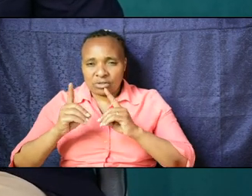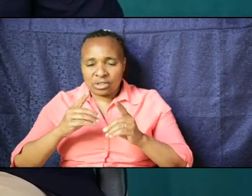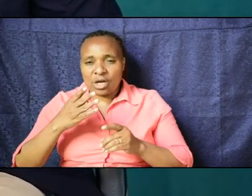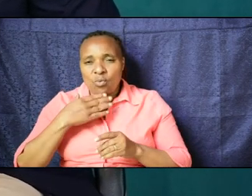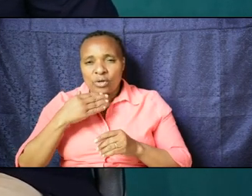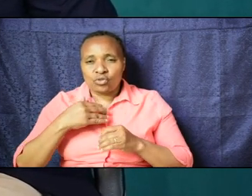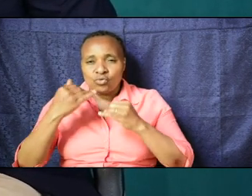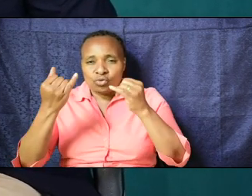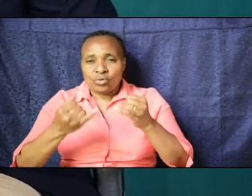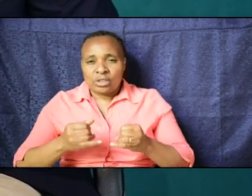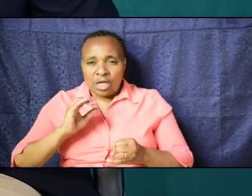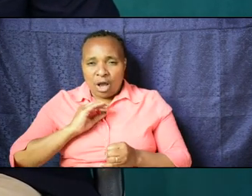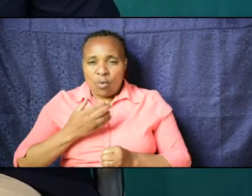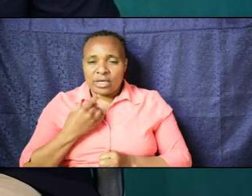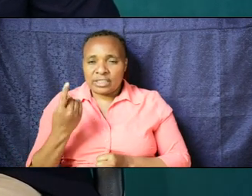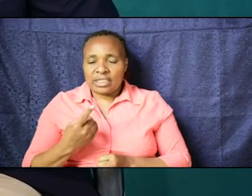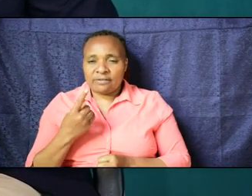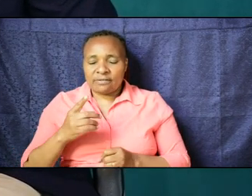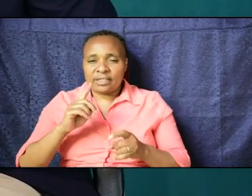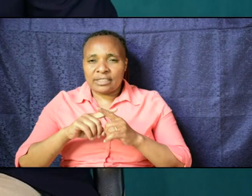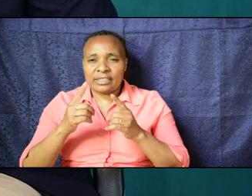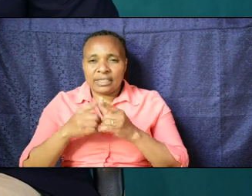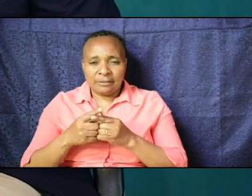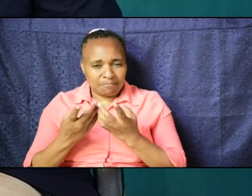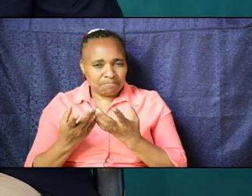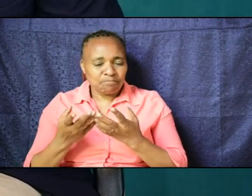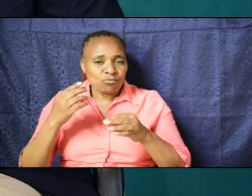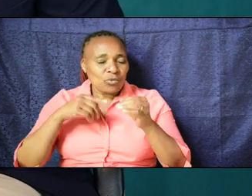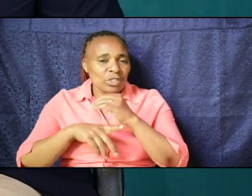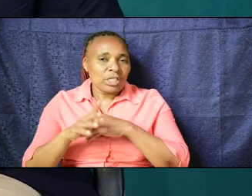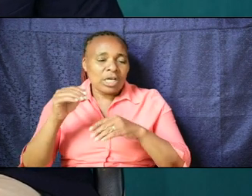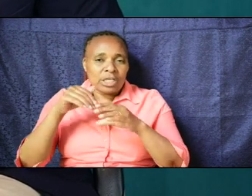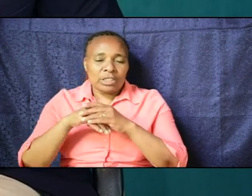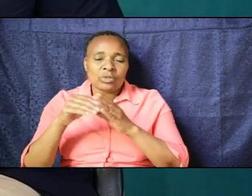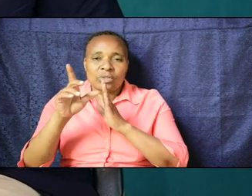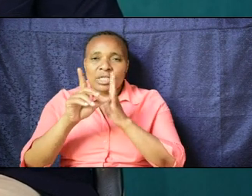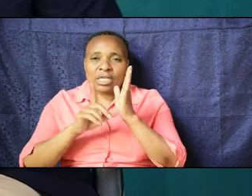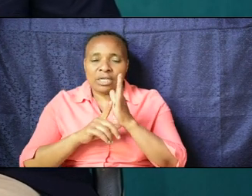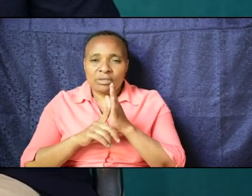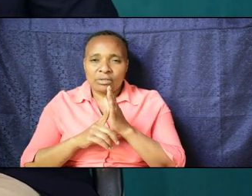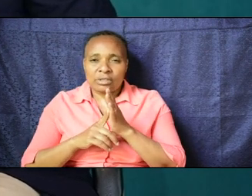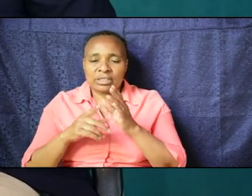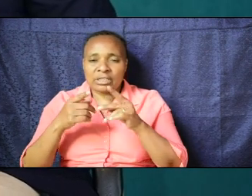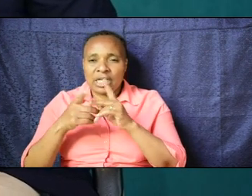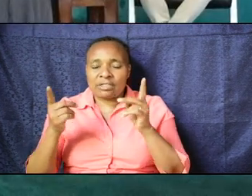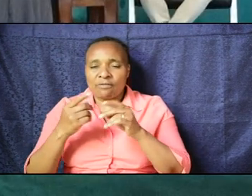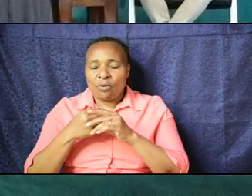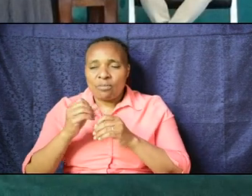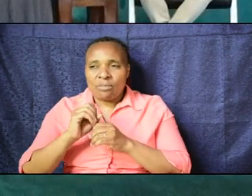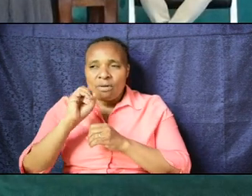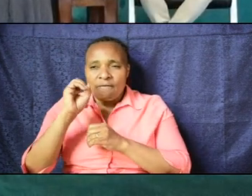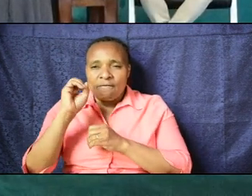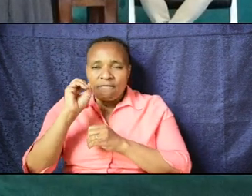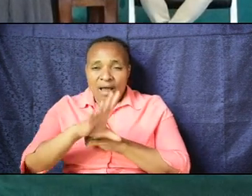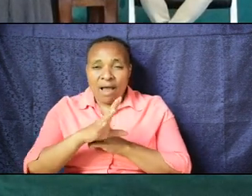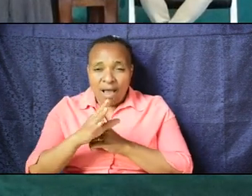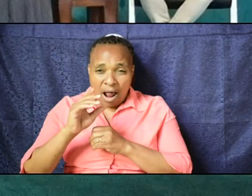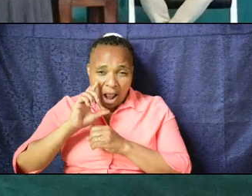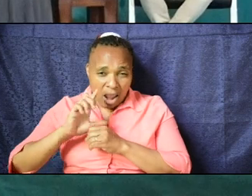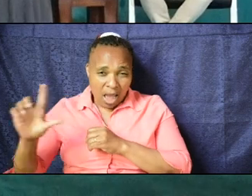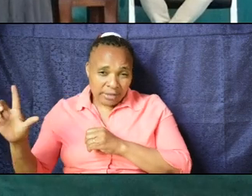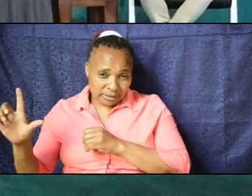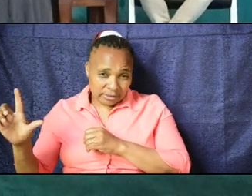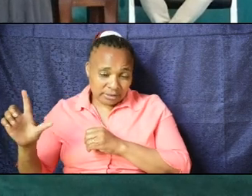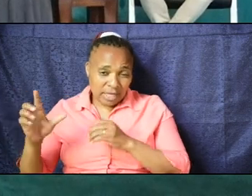to introduce ourselves and then we jump into the lesson. I'll start from my far right.